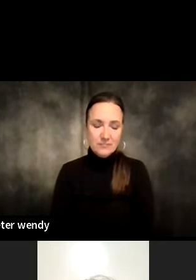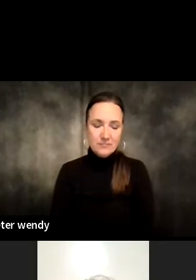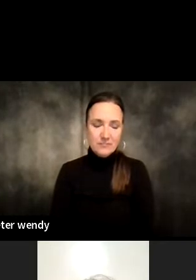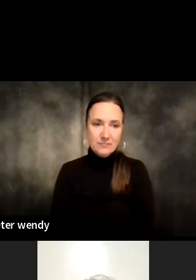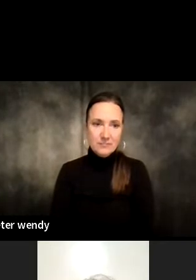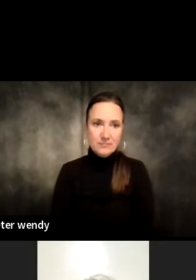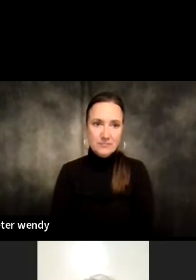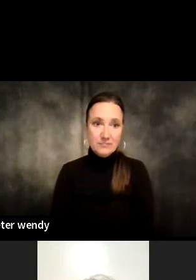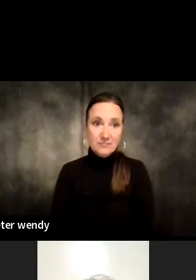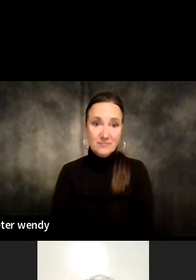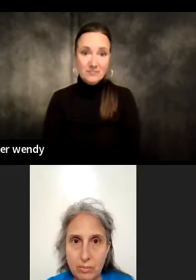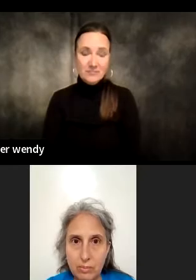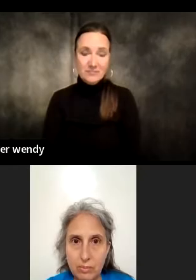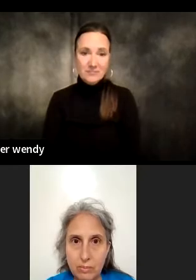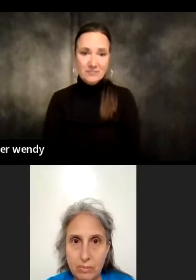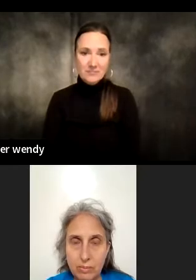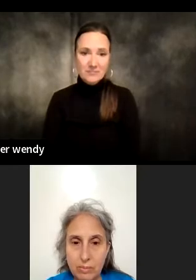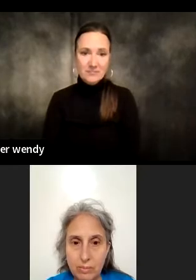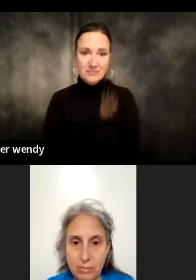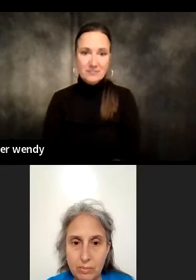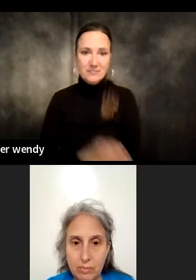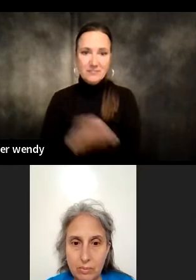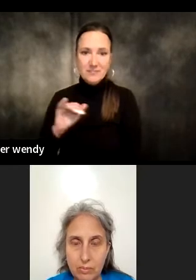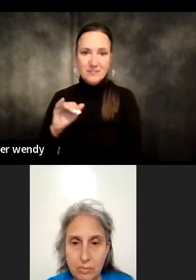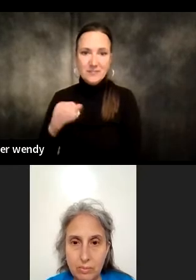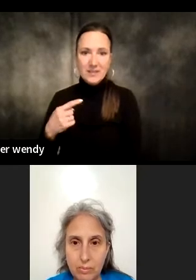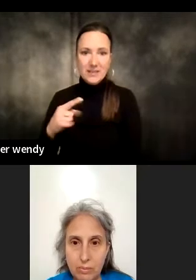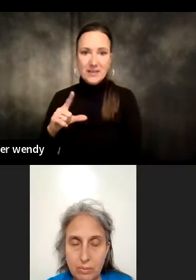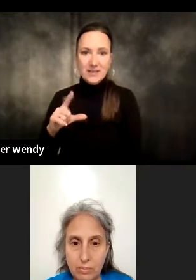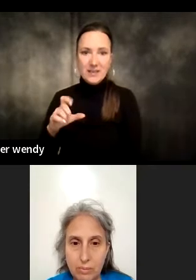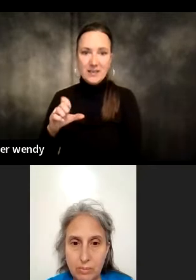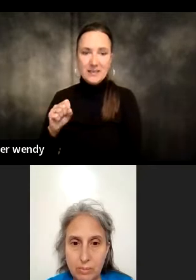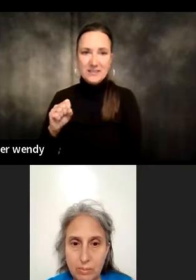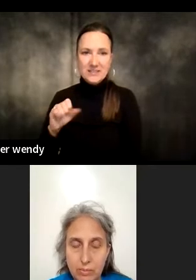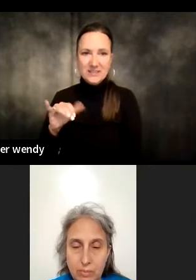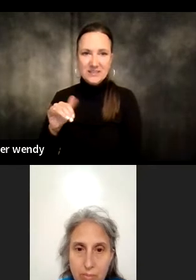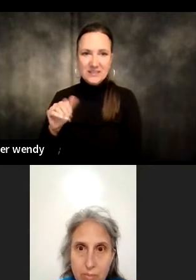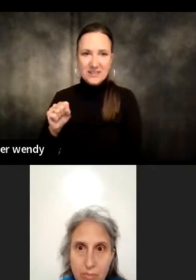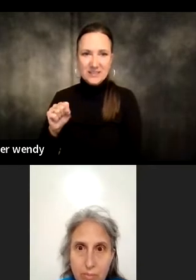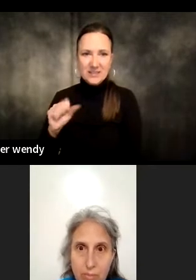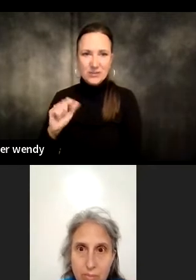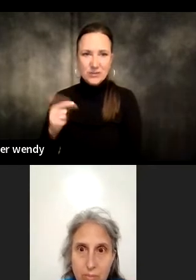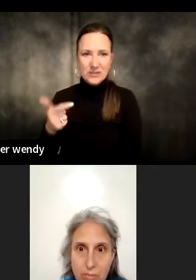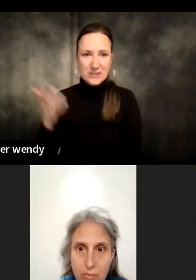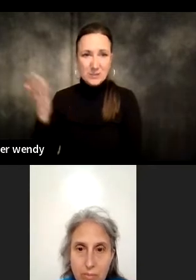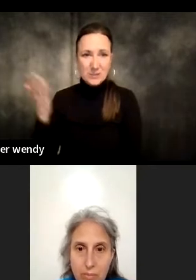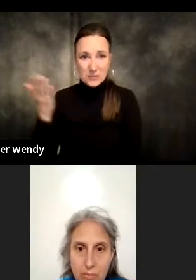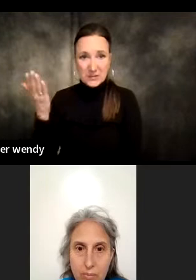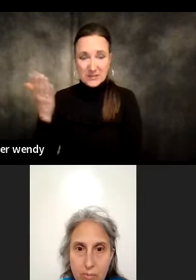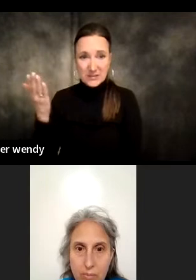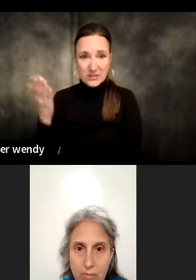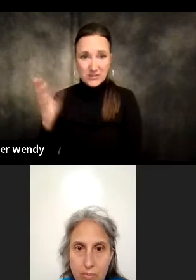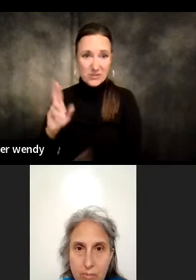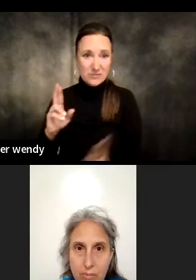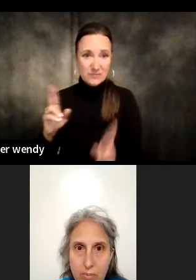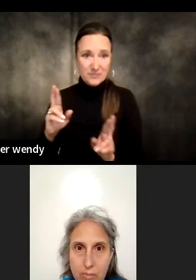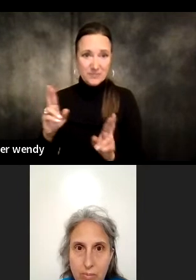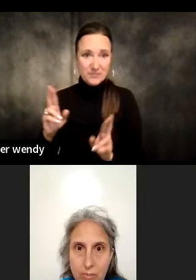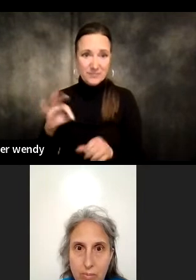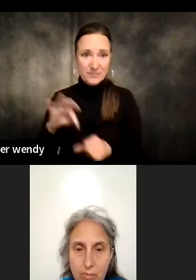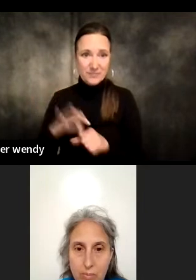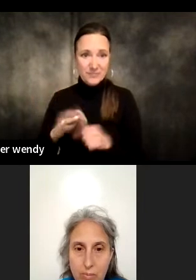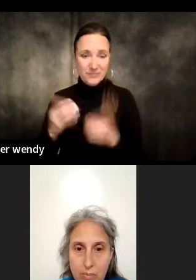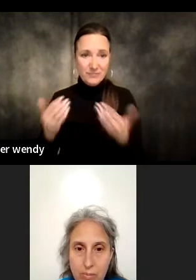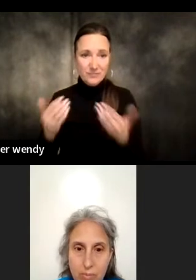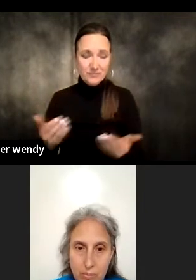And while we're waiting, Mr. Iglesias, if you can prepare to do your next presentation, if the commission allows the vote to